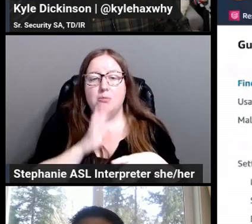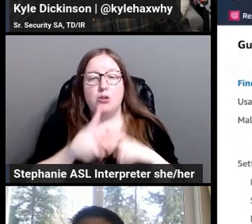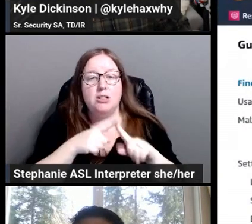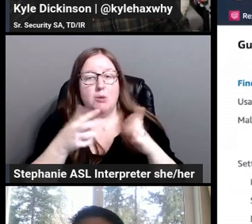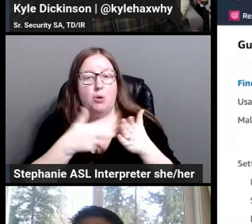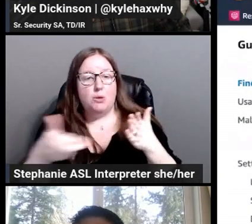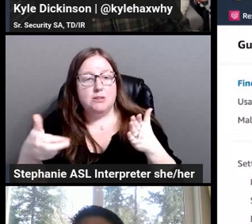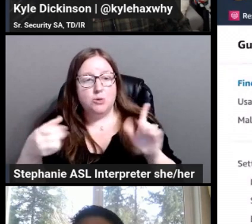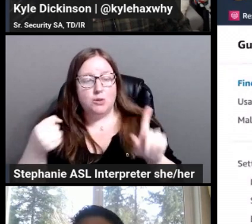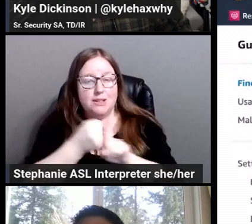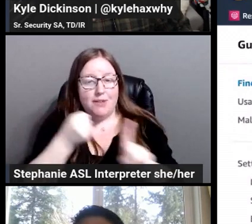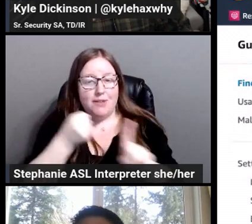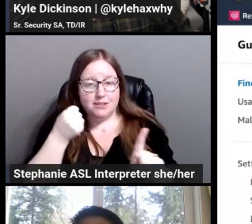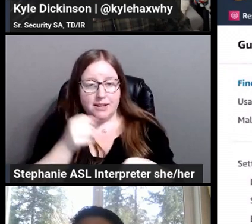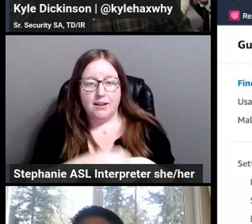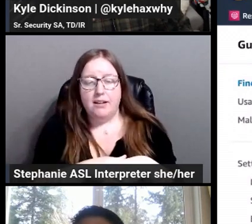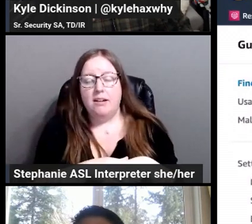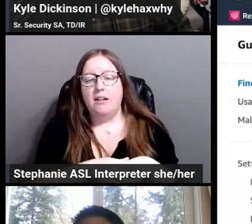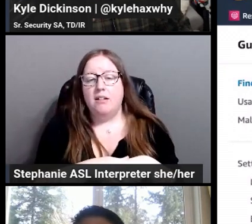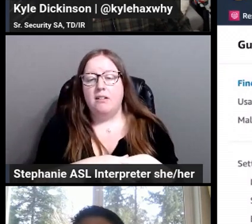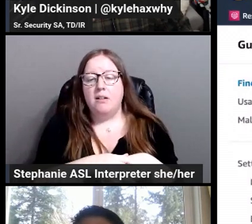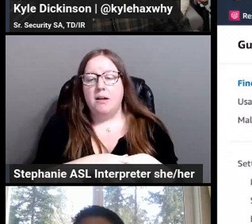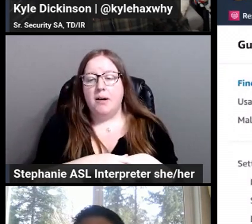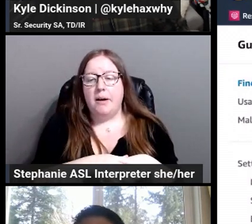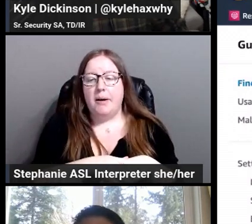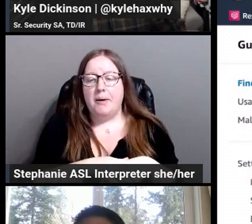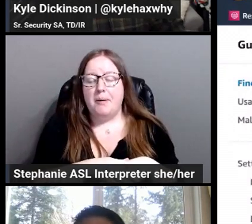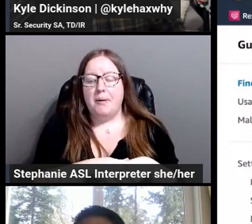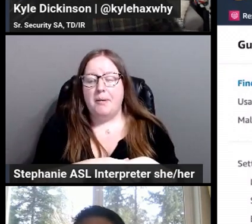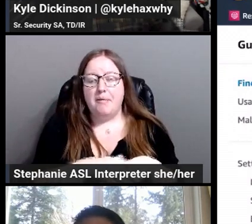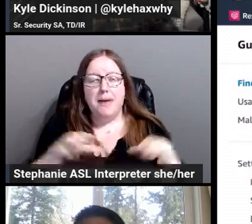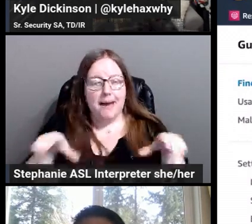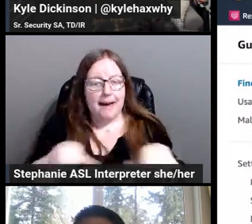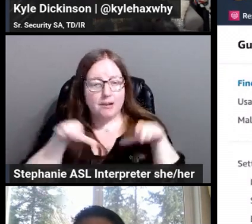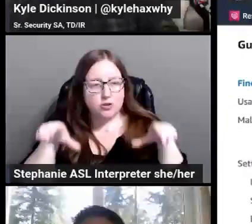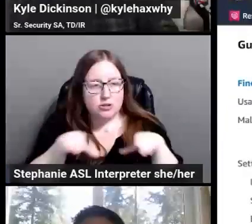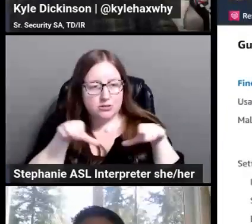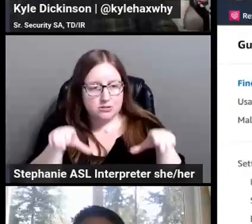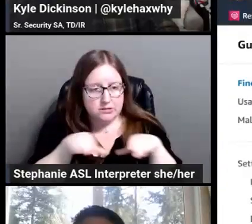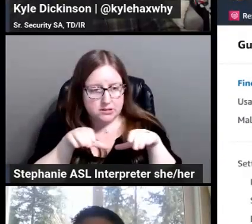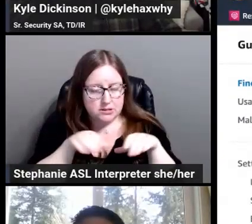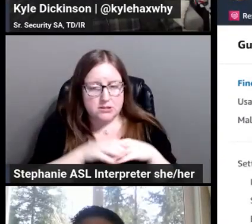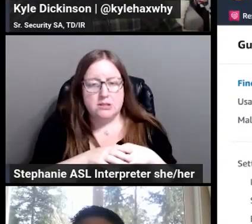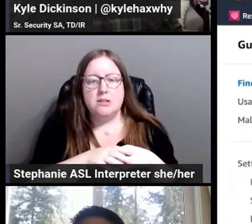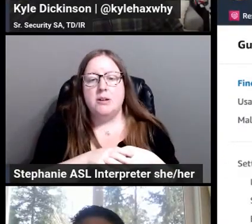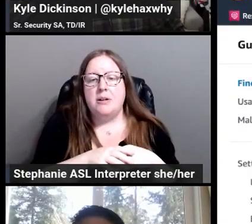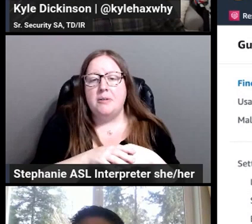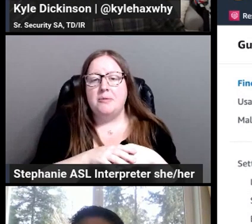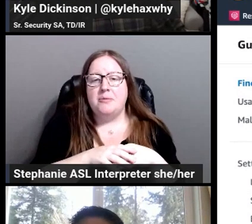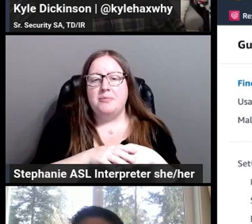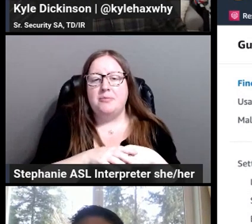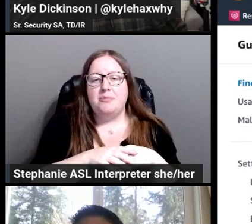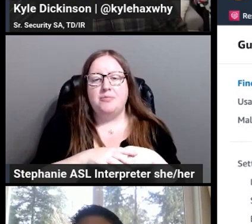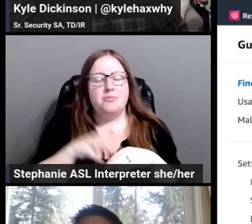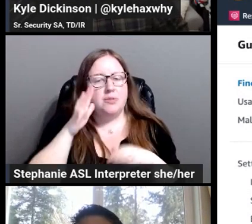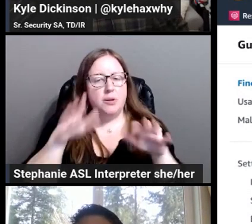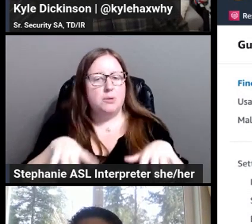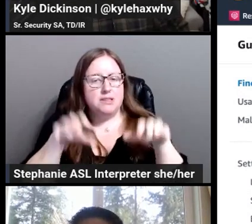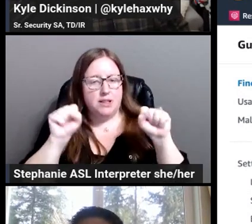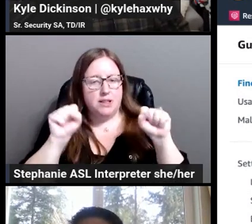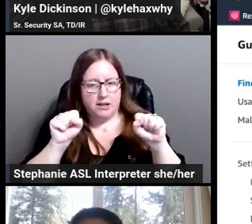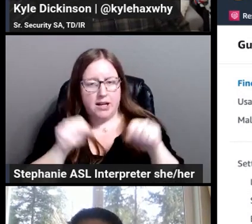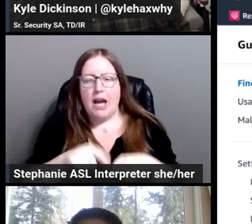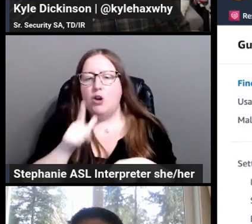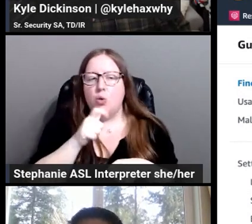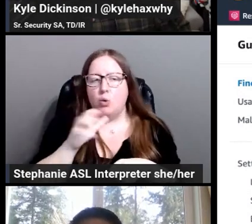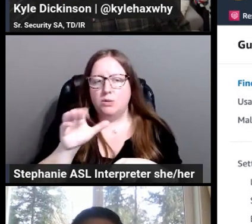resources affected, and also talks about actions that you that were taken, and who are